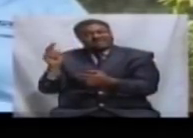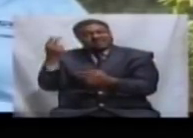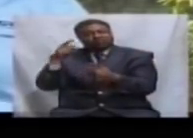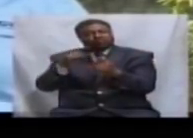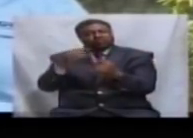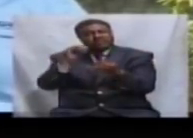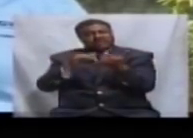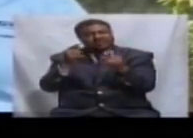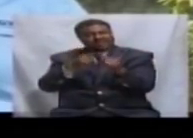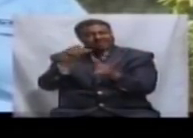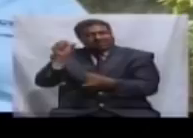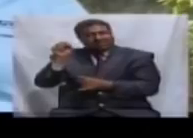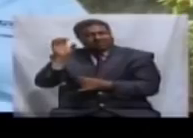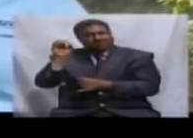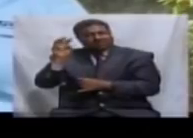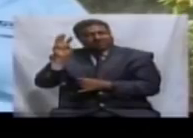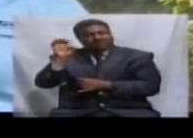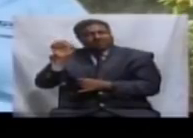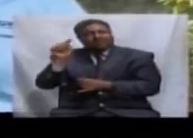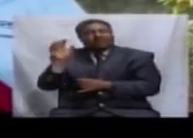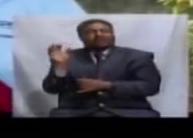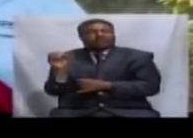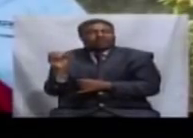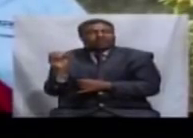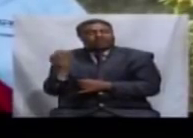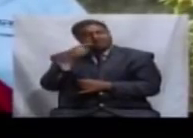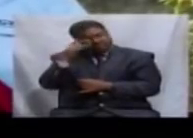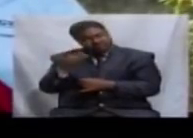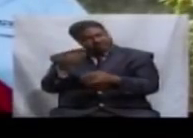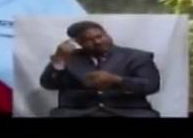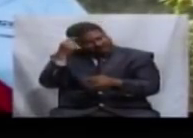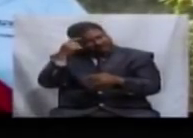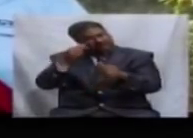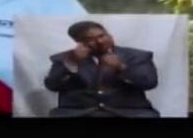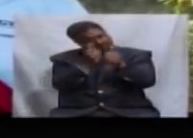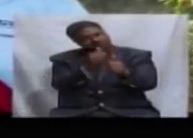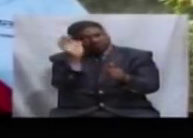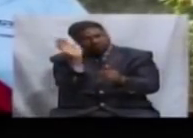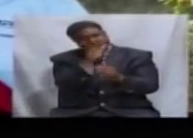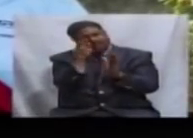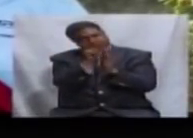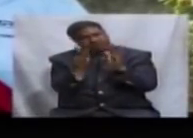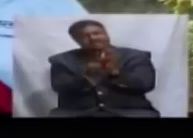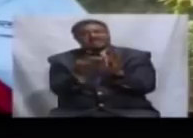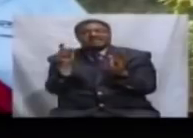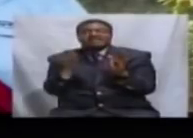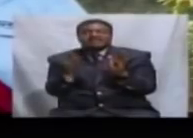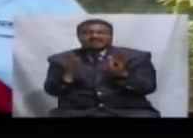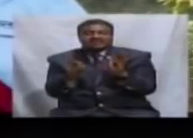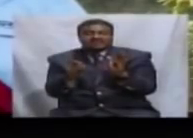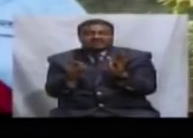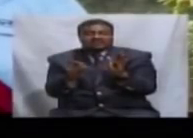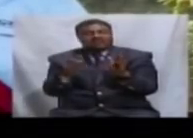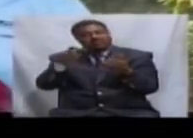to achieve, to make sure that government is in line with its own policies of trying to keep the problem of